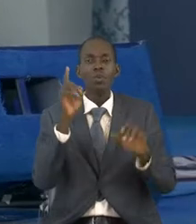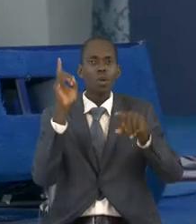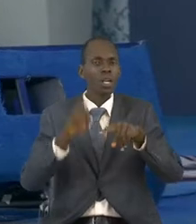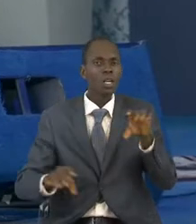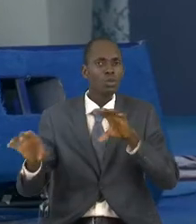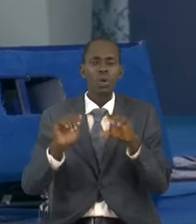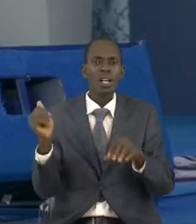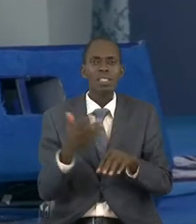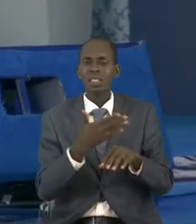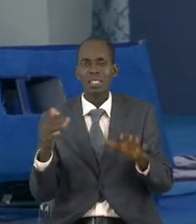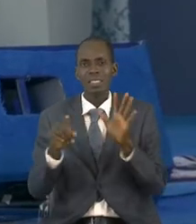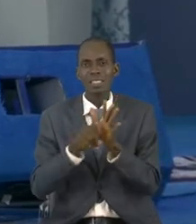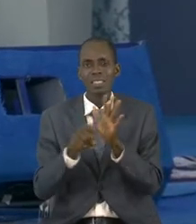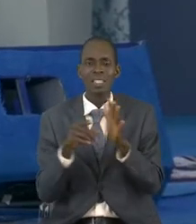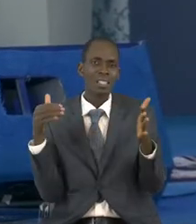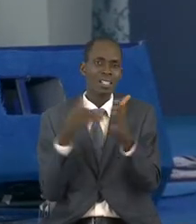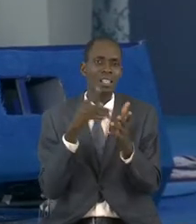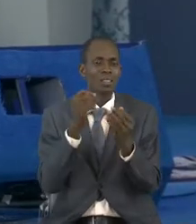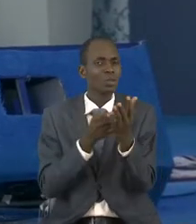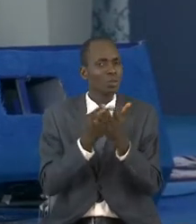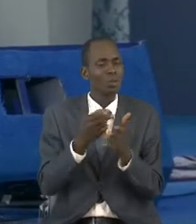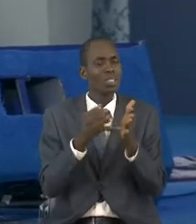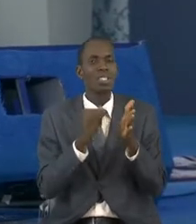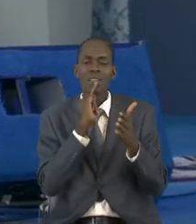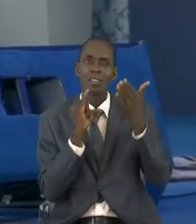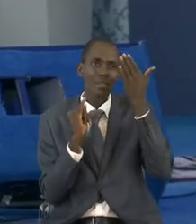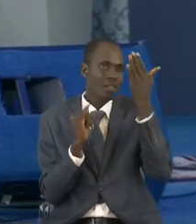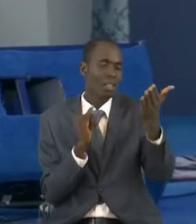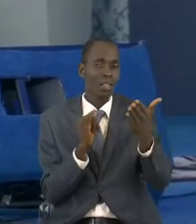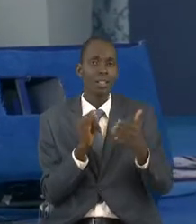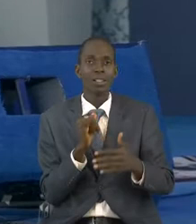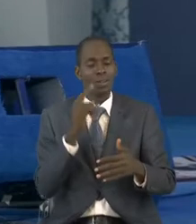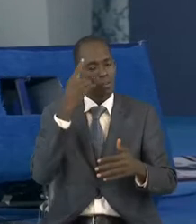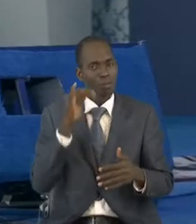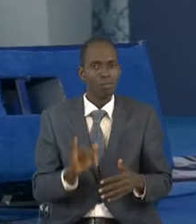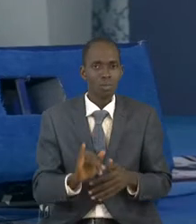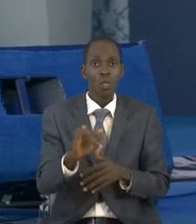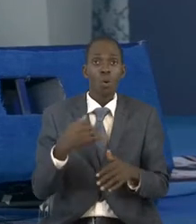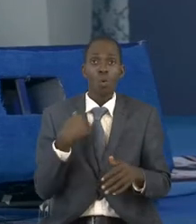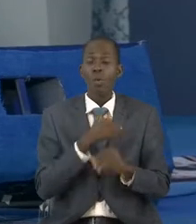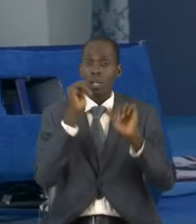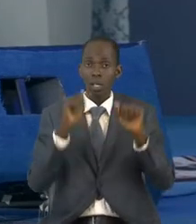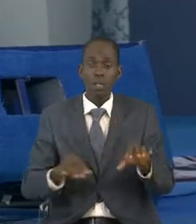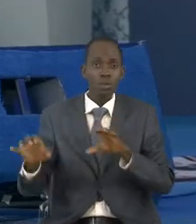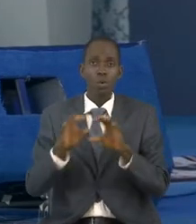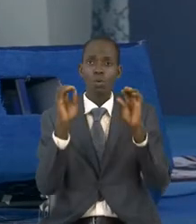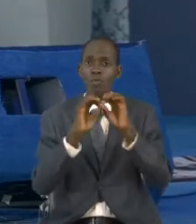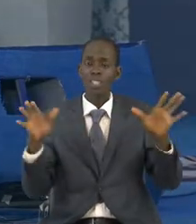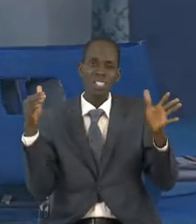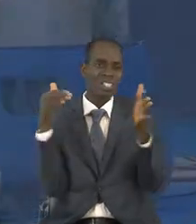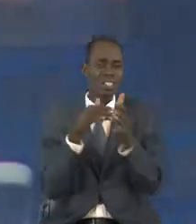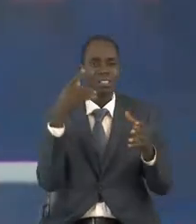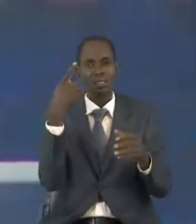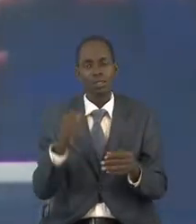truth. It's there, it's there. It says, for we can do nothing against the truth, but for